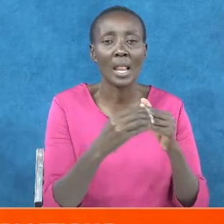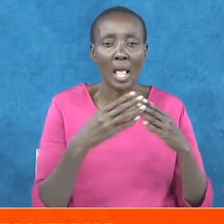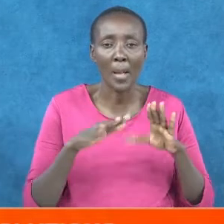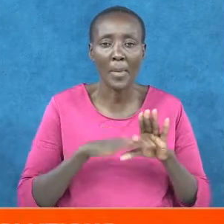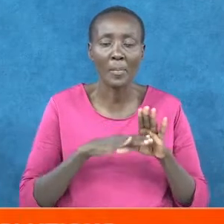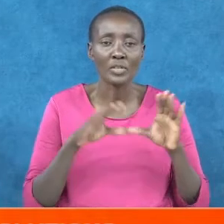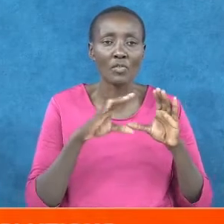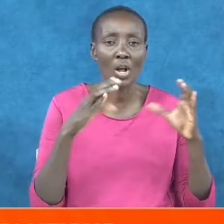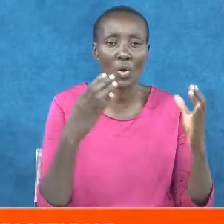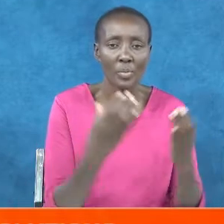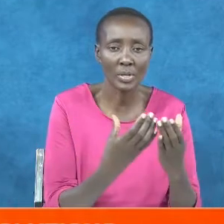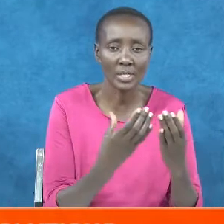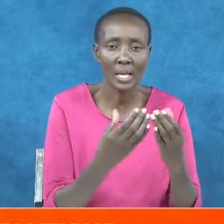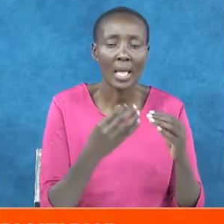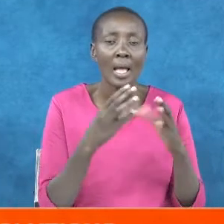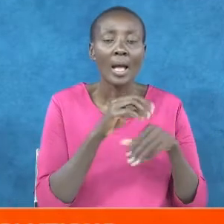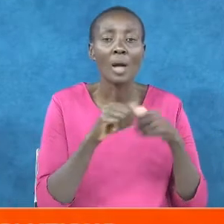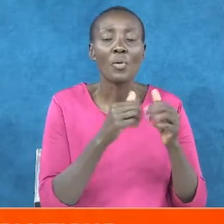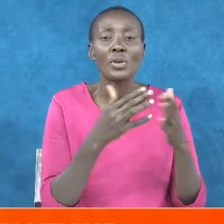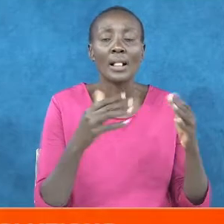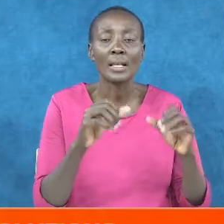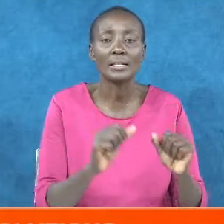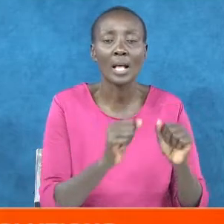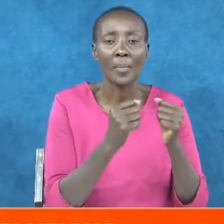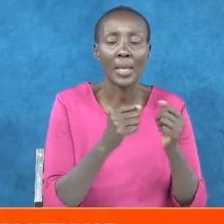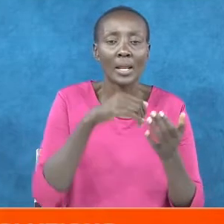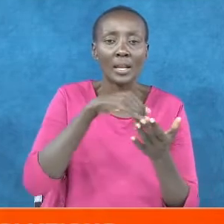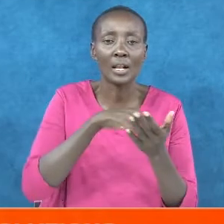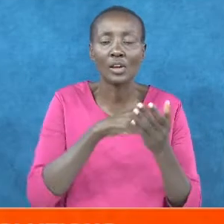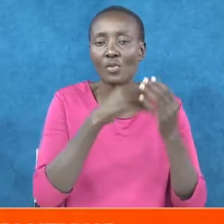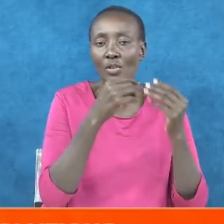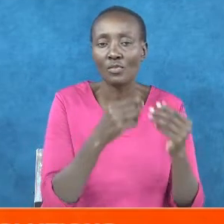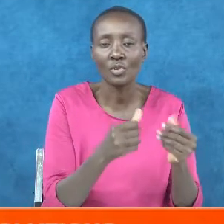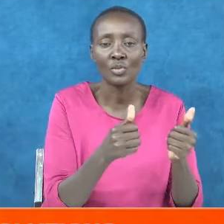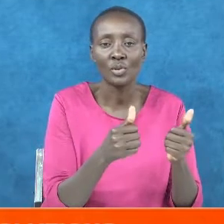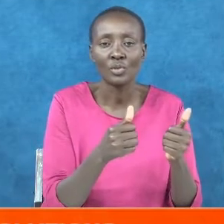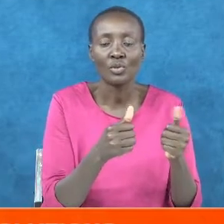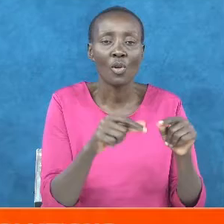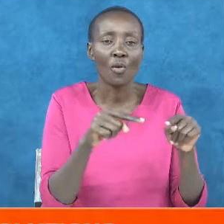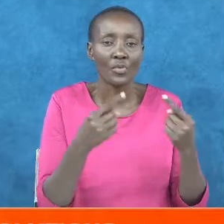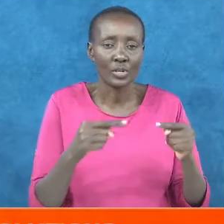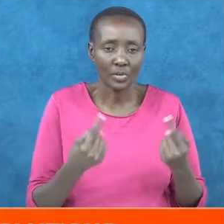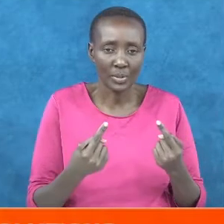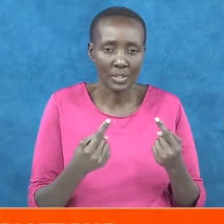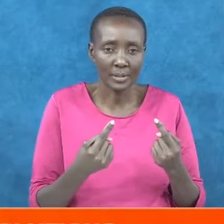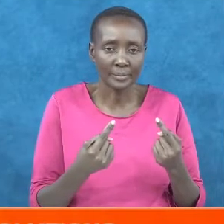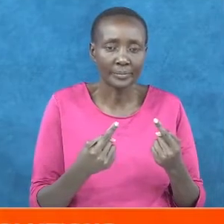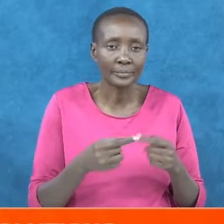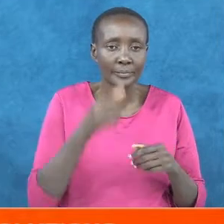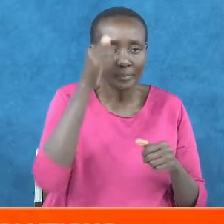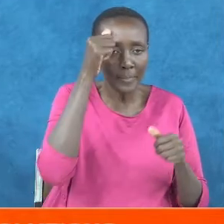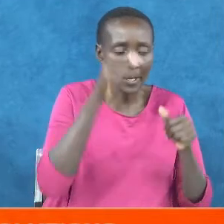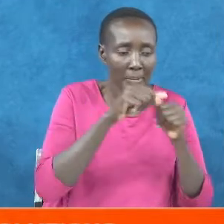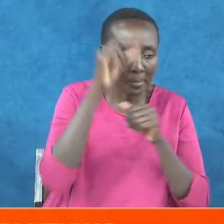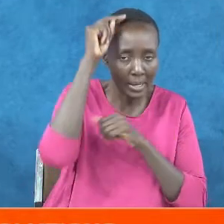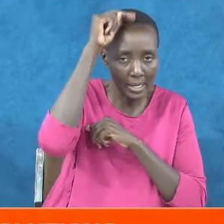of a community on how certain things should happen, and that included resolution of disputes. But you have to remember, Nelima,